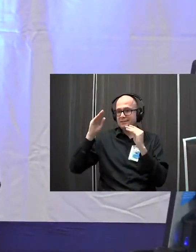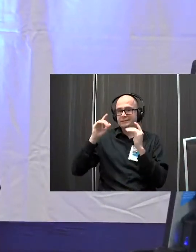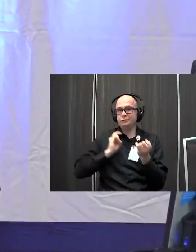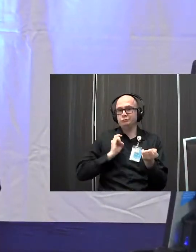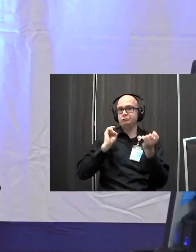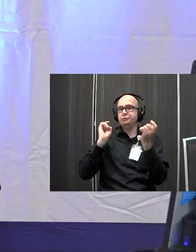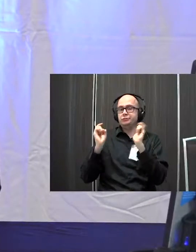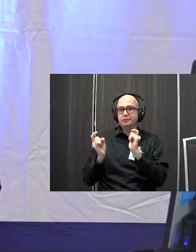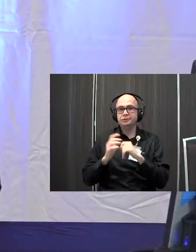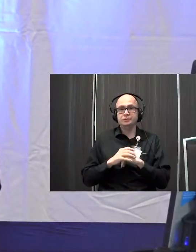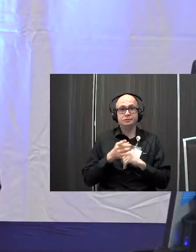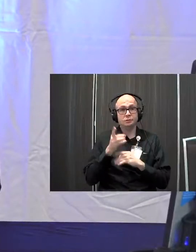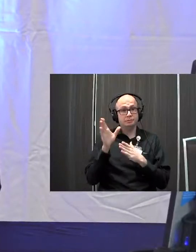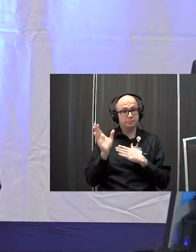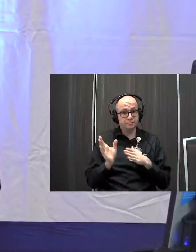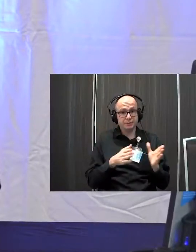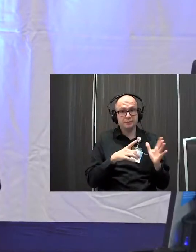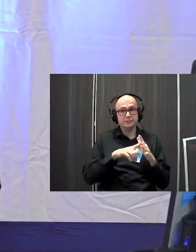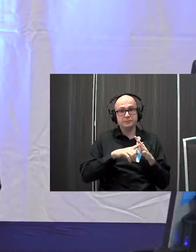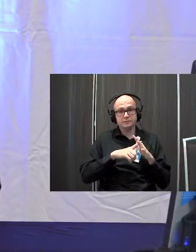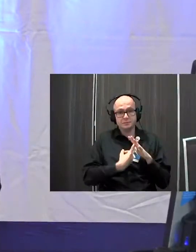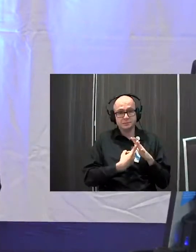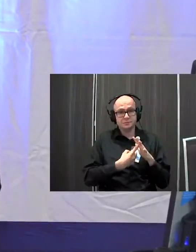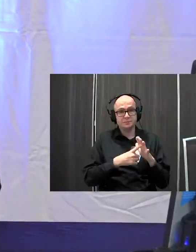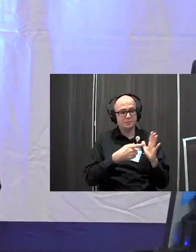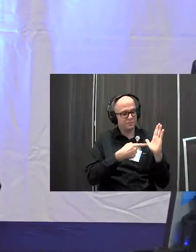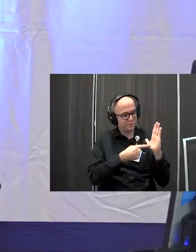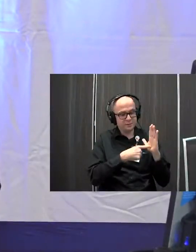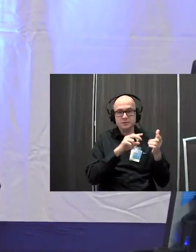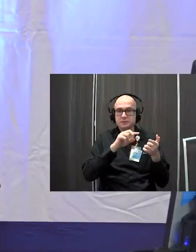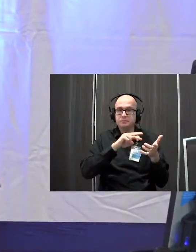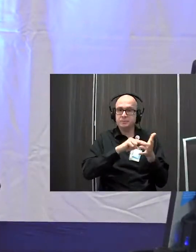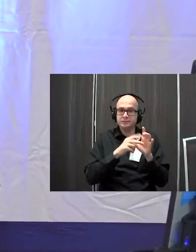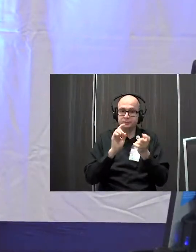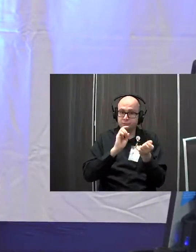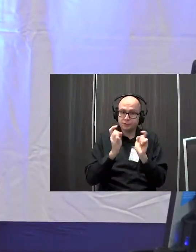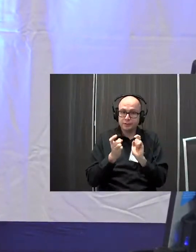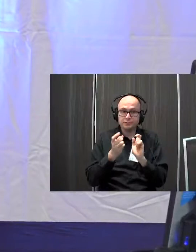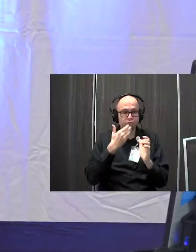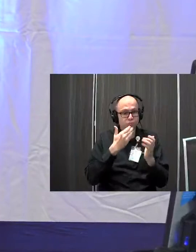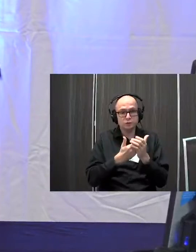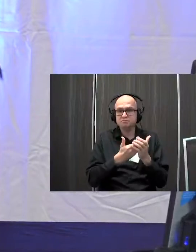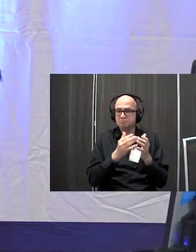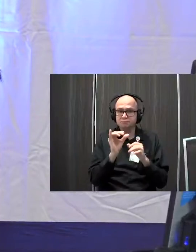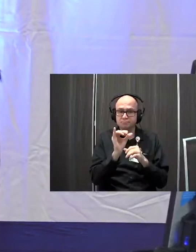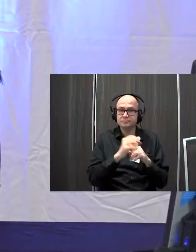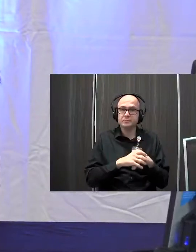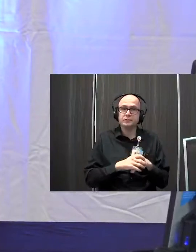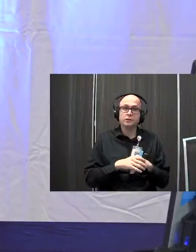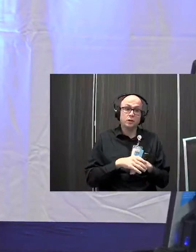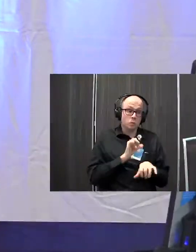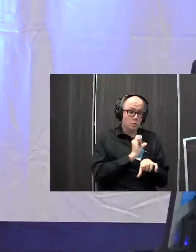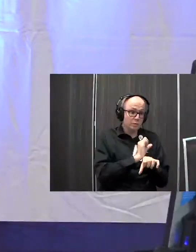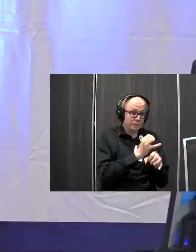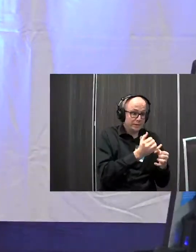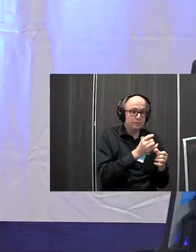So you can plan ahead and you can start putting this icon that means change on the schedule, and you can make it a good change. Like, we were going to do some work, but